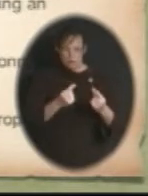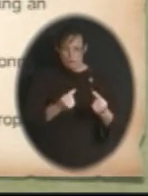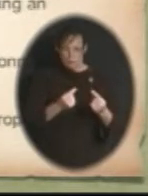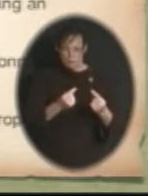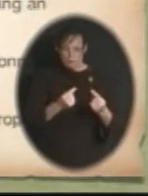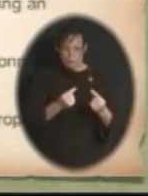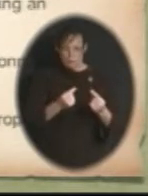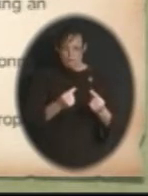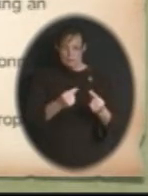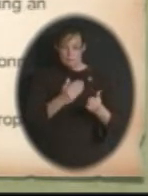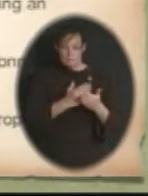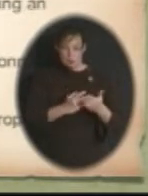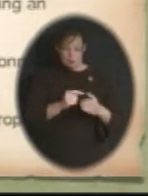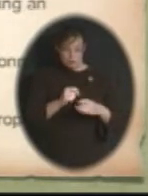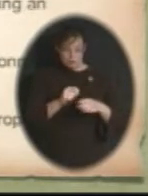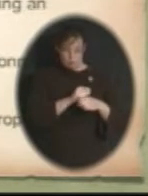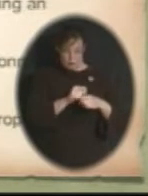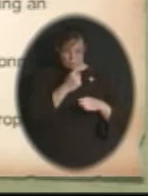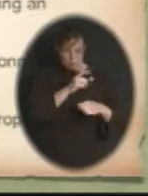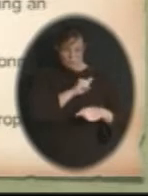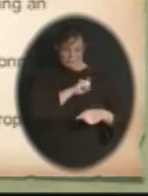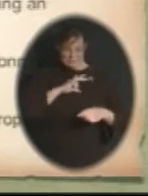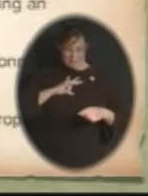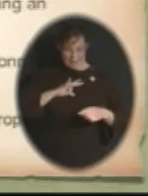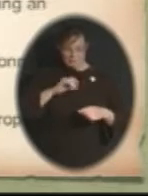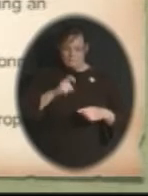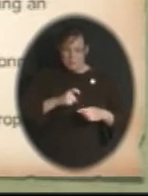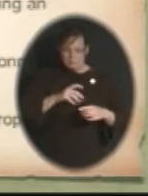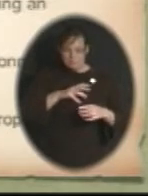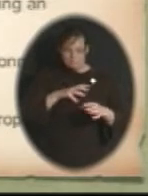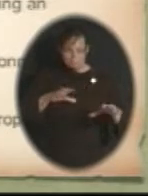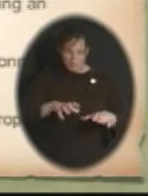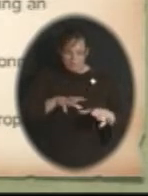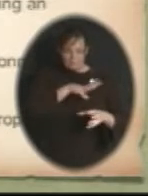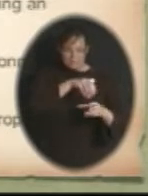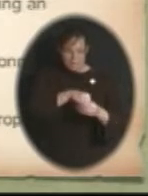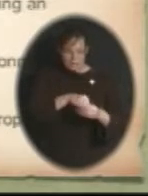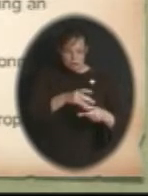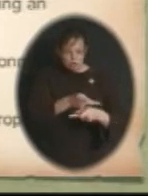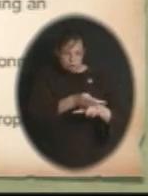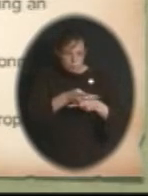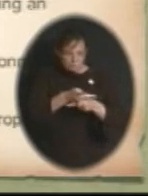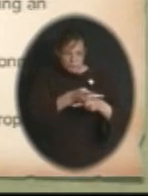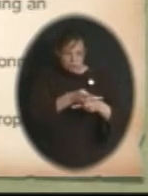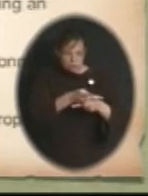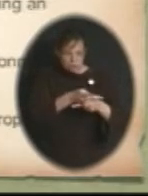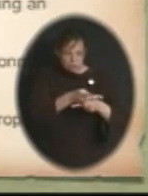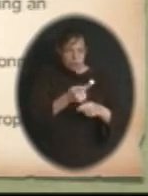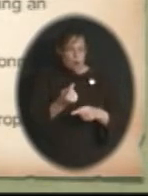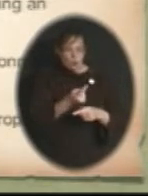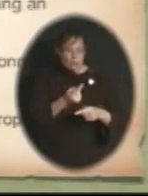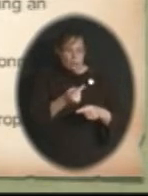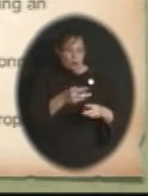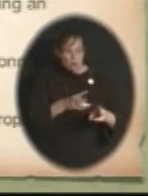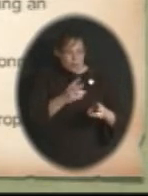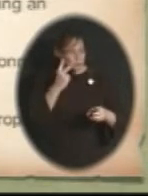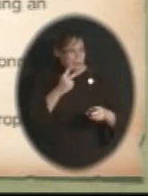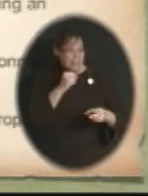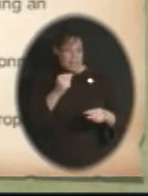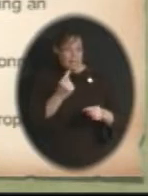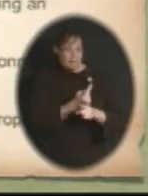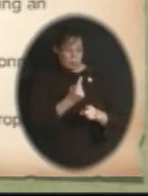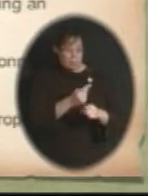is part of the training for our staff has been, staff must be active, engaged in supervision. The only way to catch inappropriate